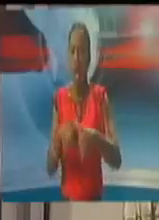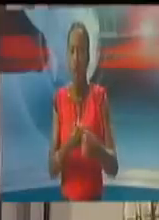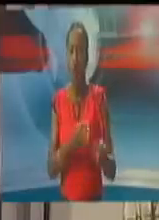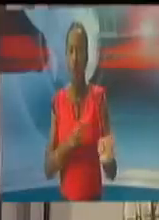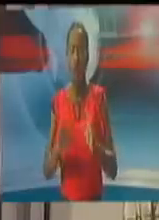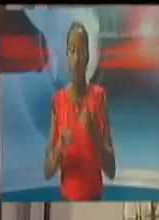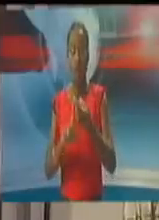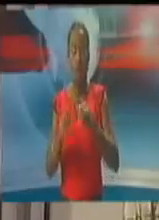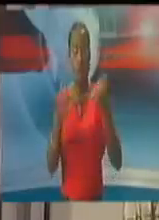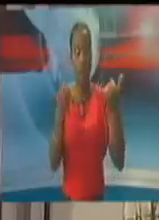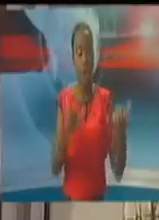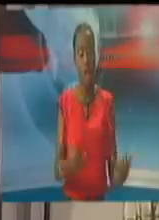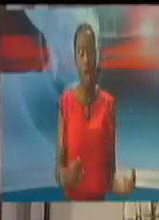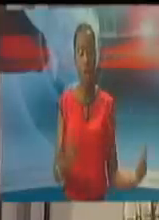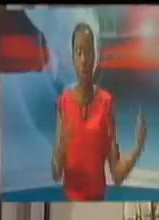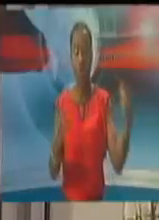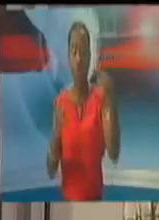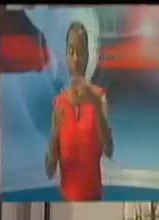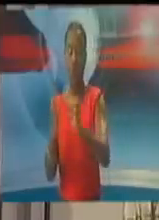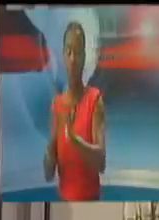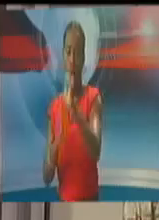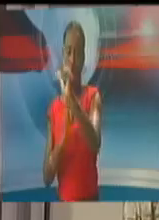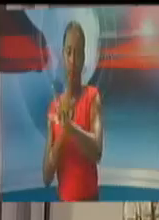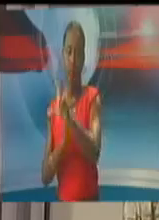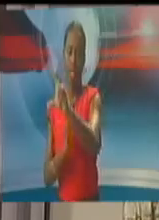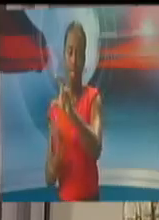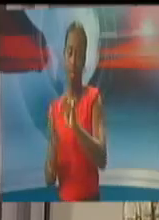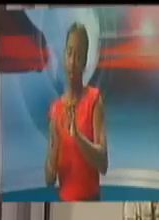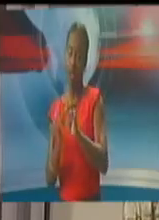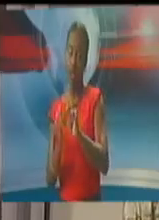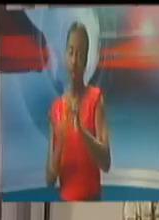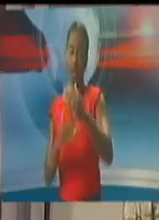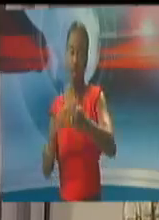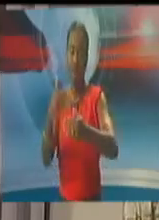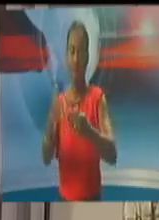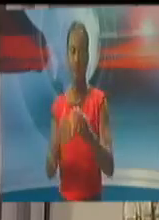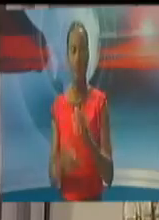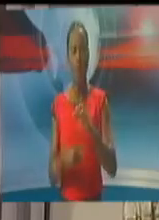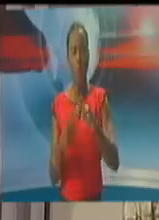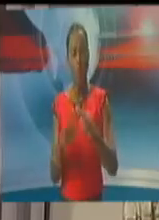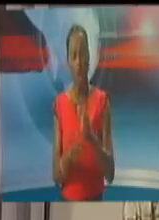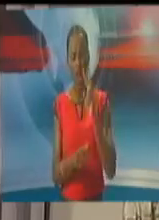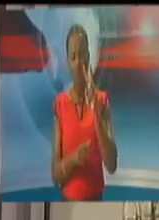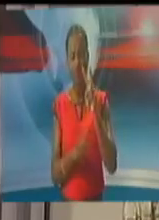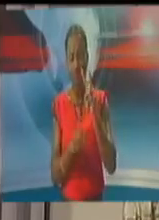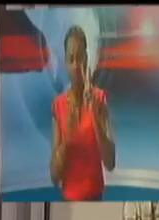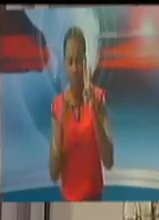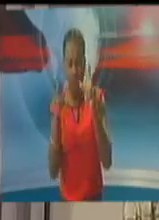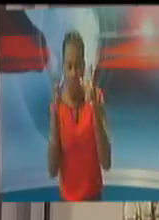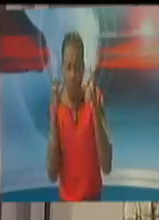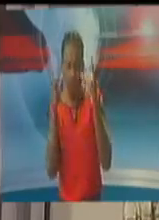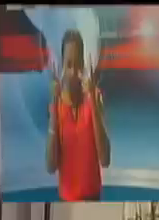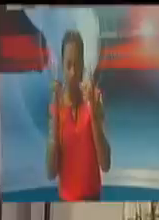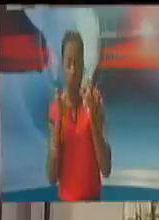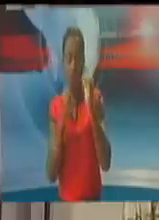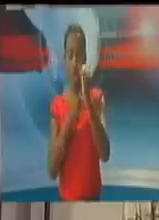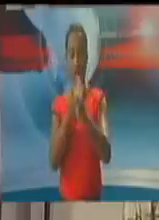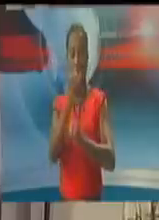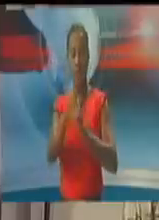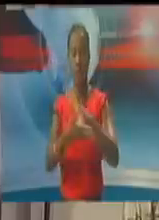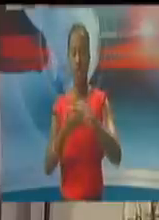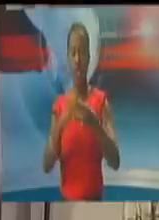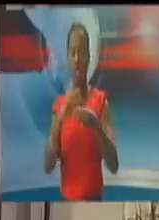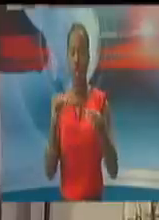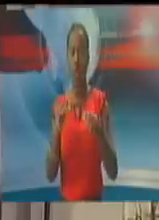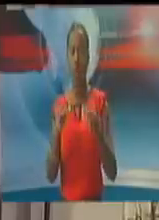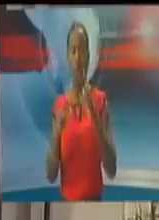and hopefully beyond. In scanning the international media, I want to bring you the story of a patient called